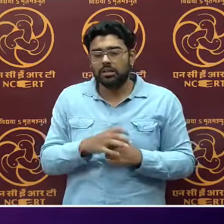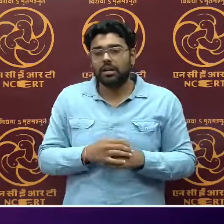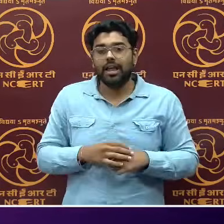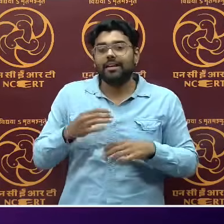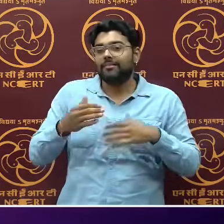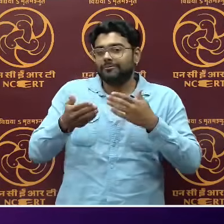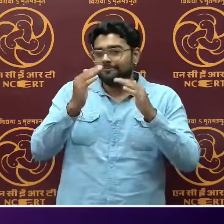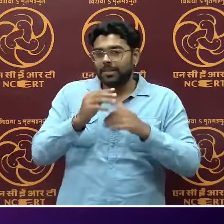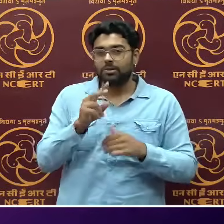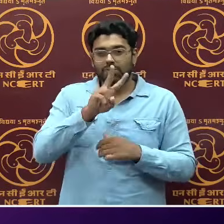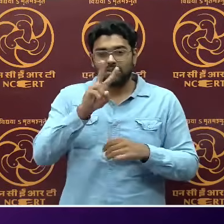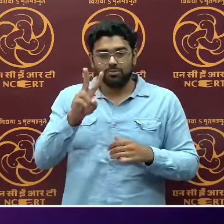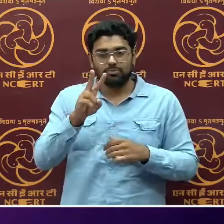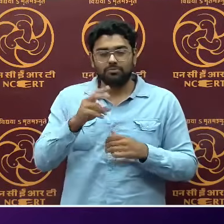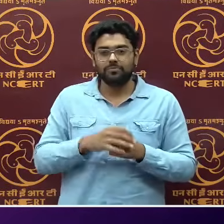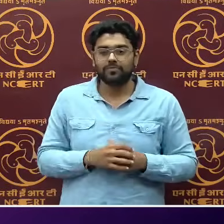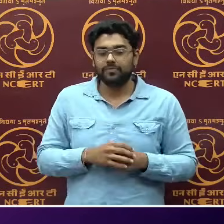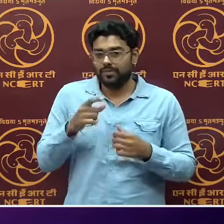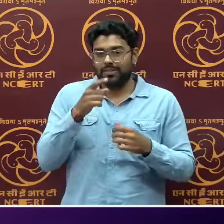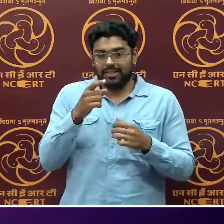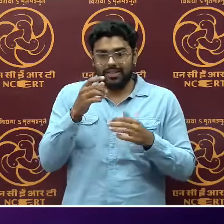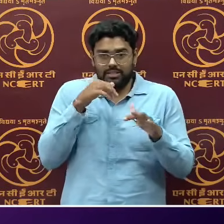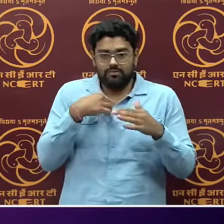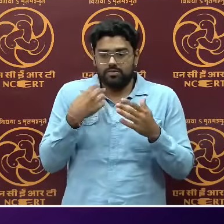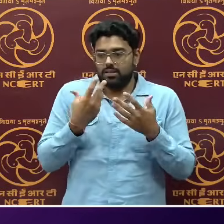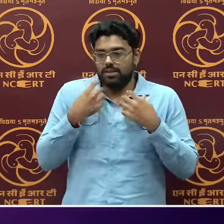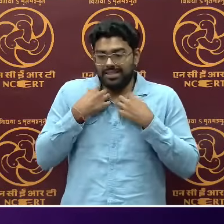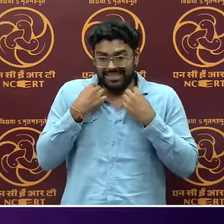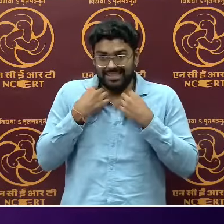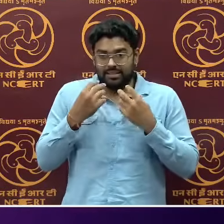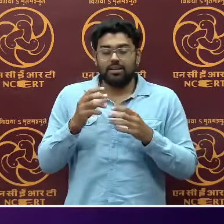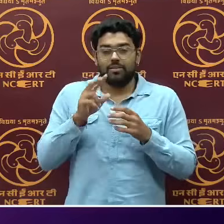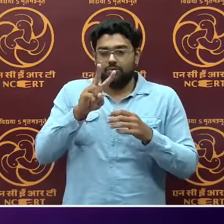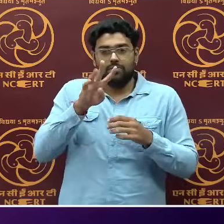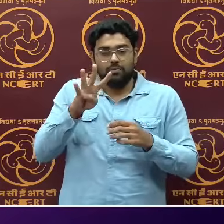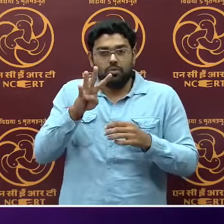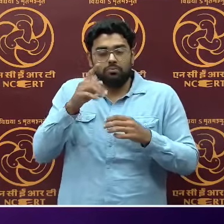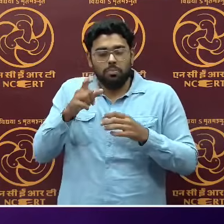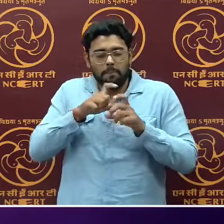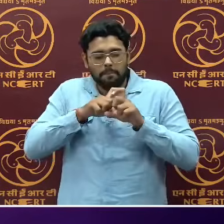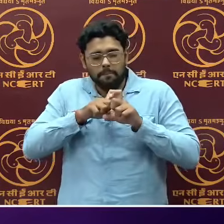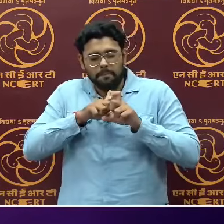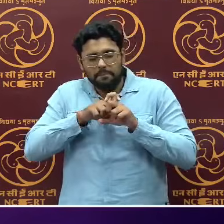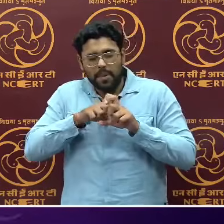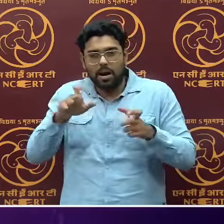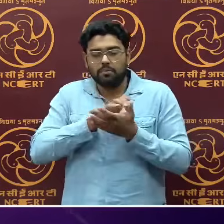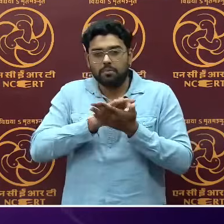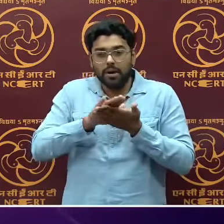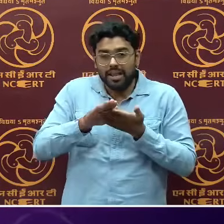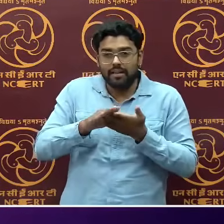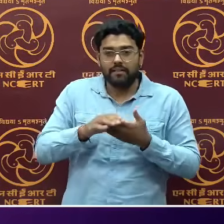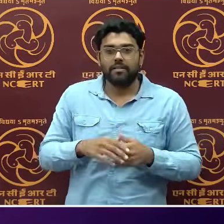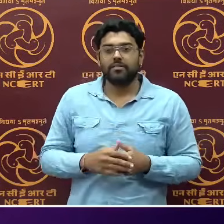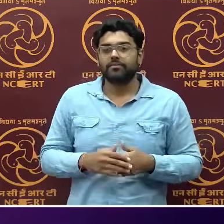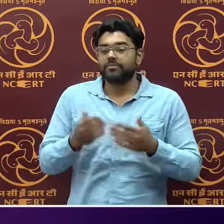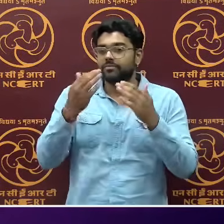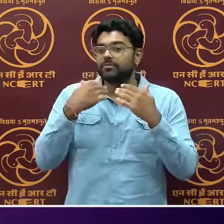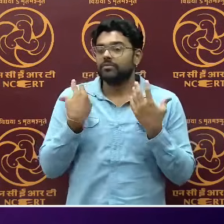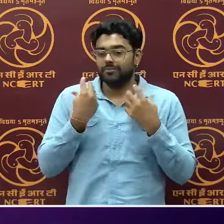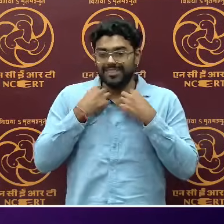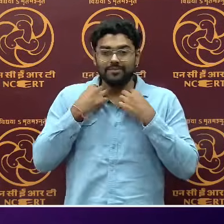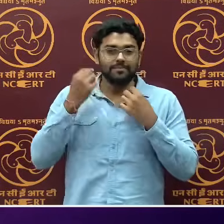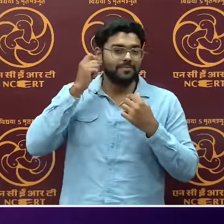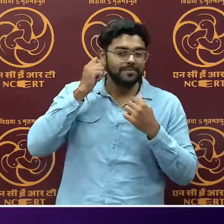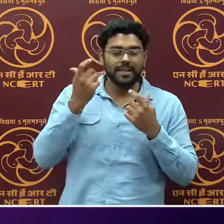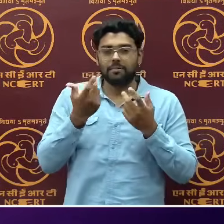22 carat, because we cannot make jewelry that is of 24 carat gold. So for making jewelry, what do?